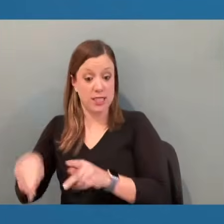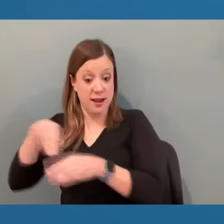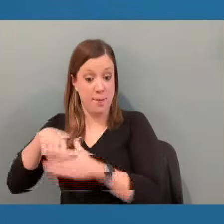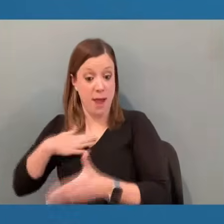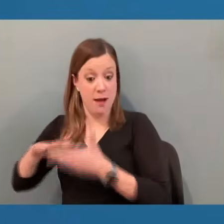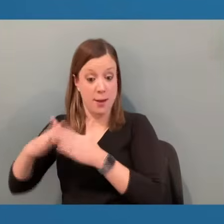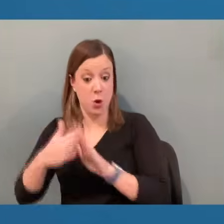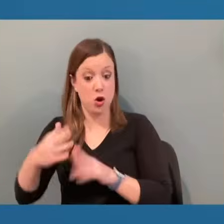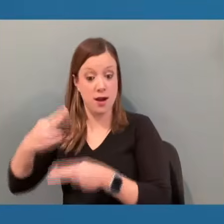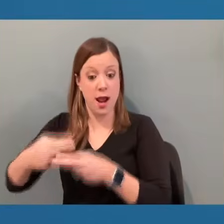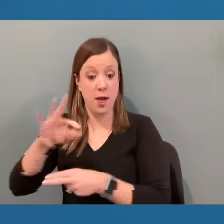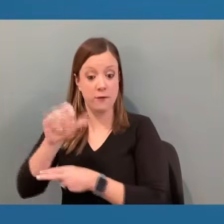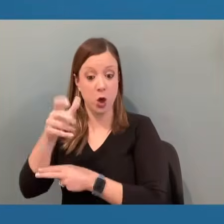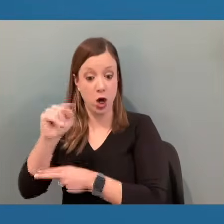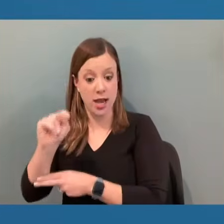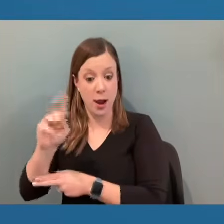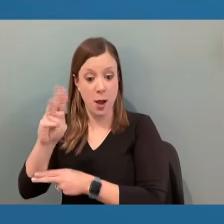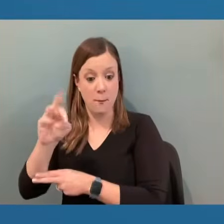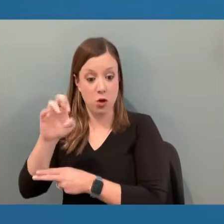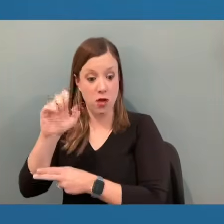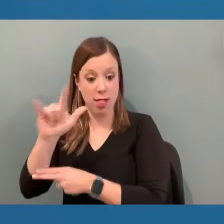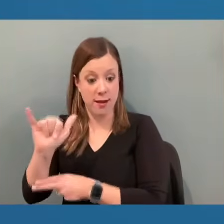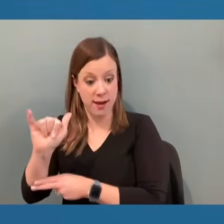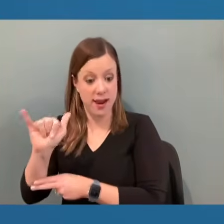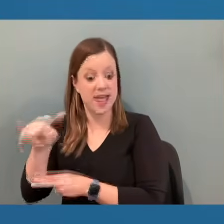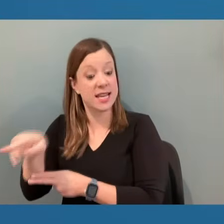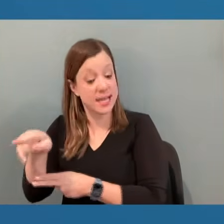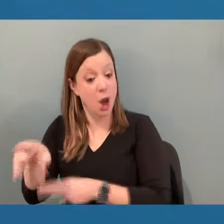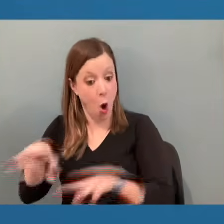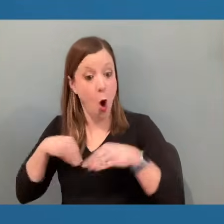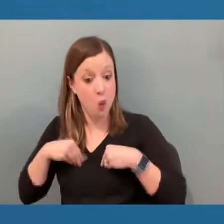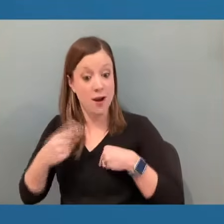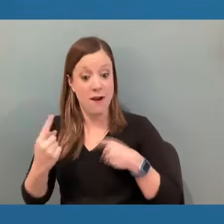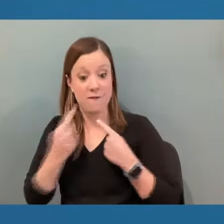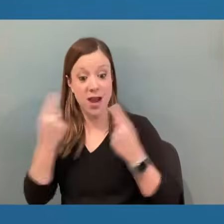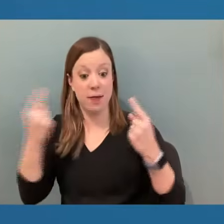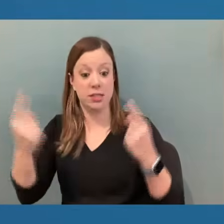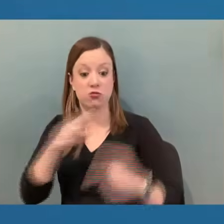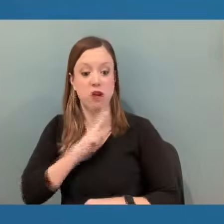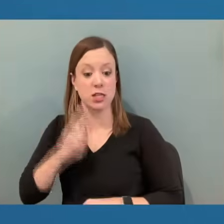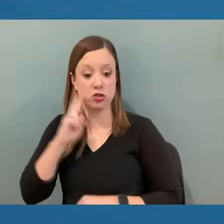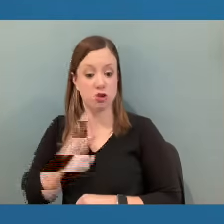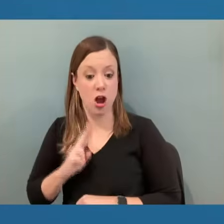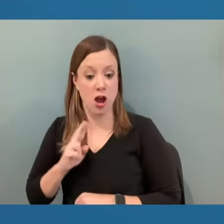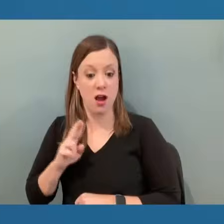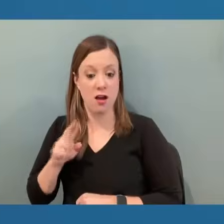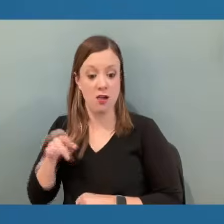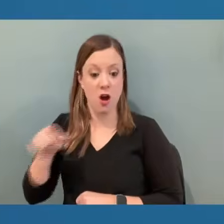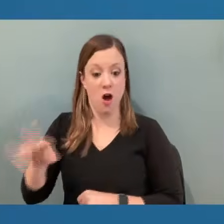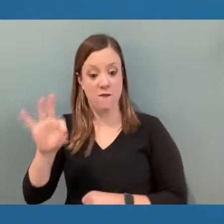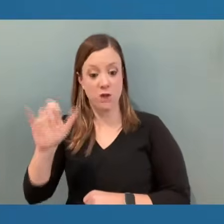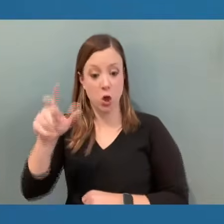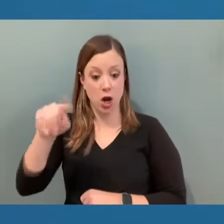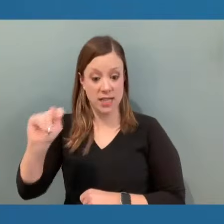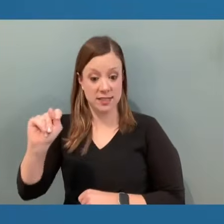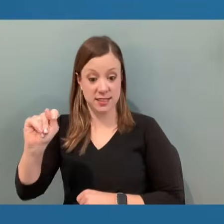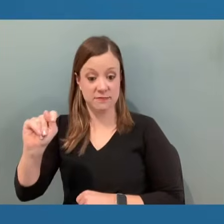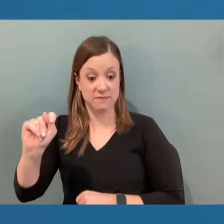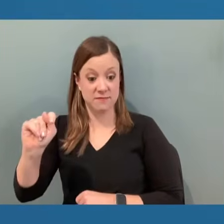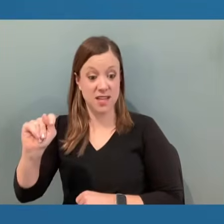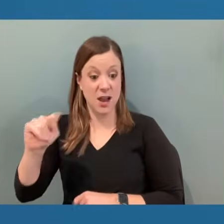had HIV/AIDS at that time. Thank God he's still alive. But 100,000 New Yorkers died from AIDS and